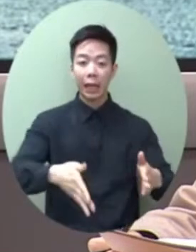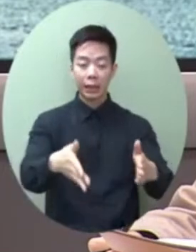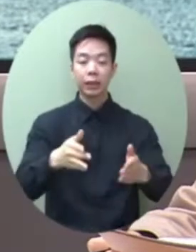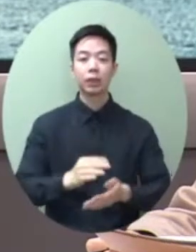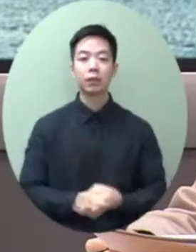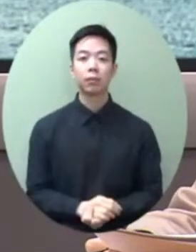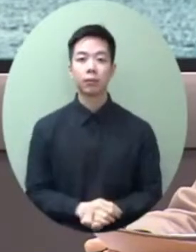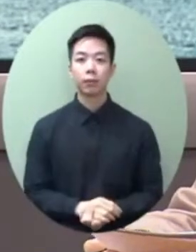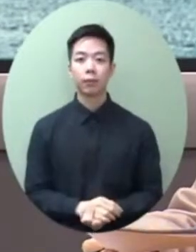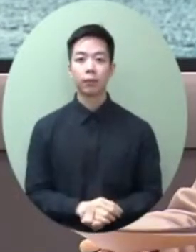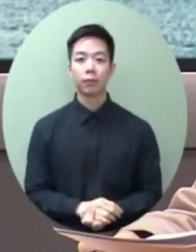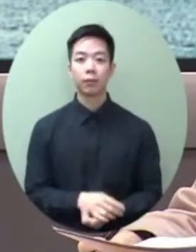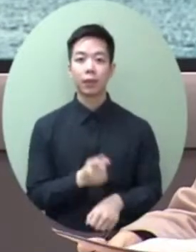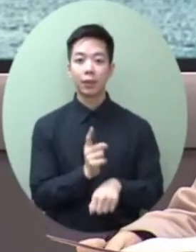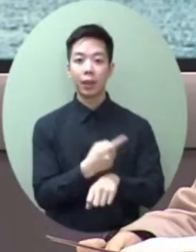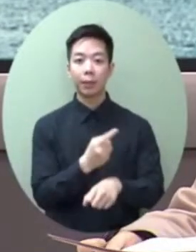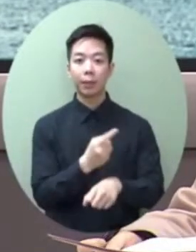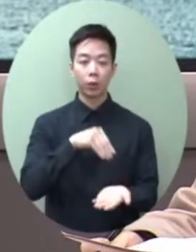Shanpo Gong Shenling Street